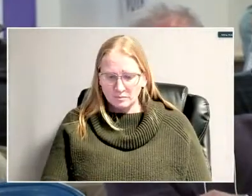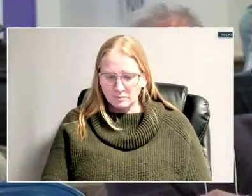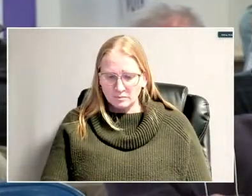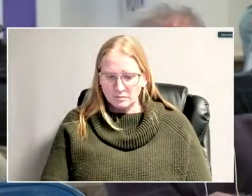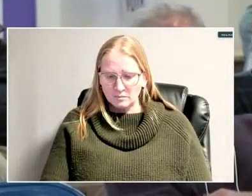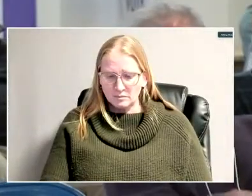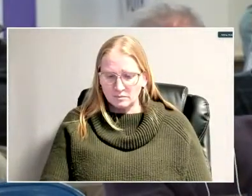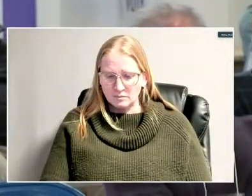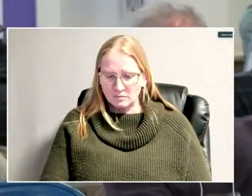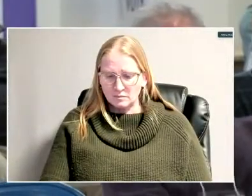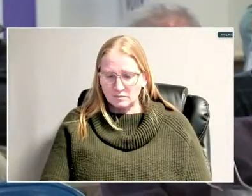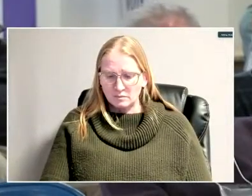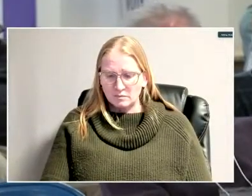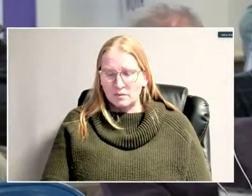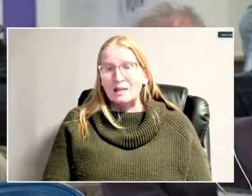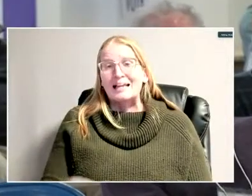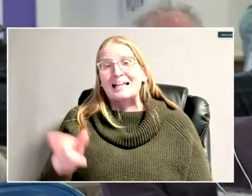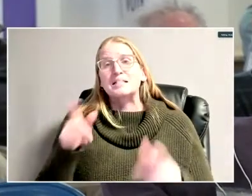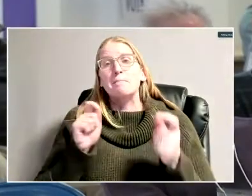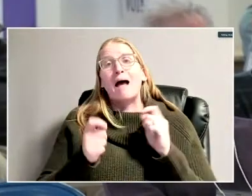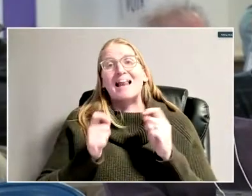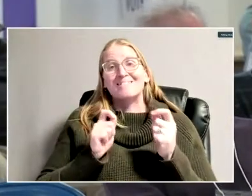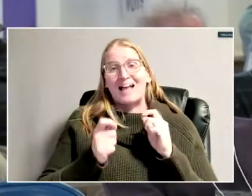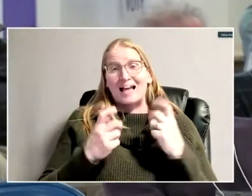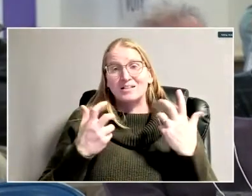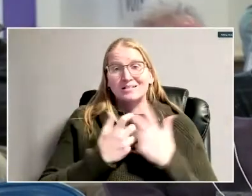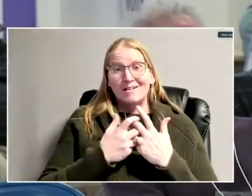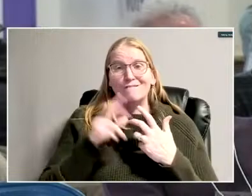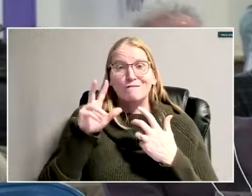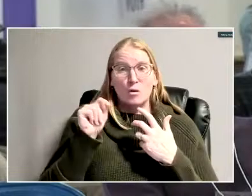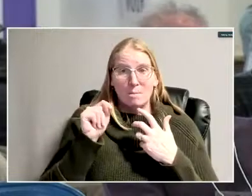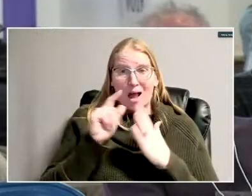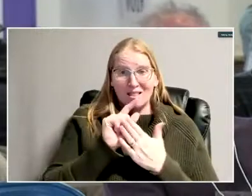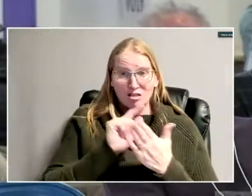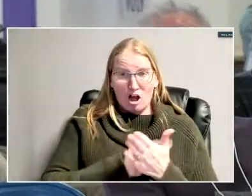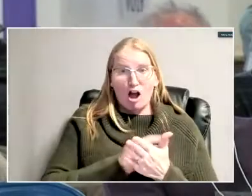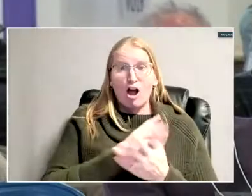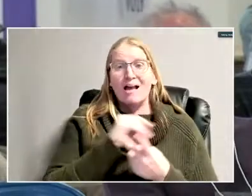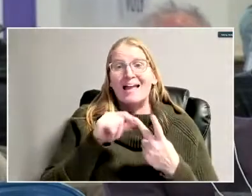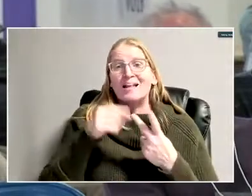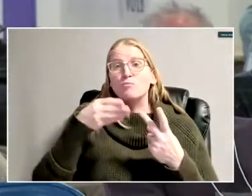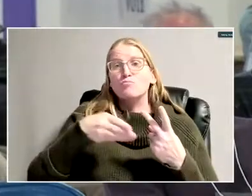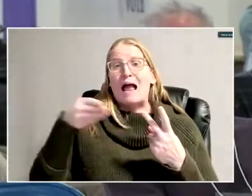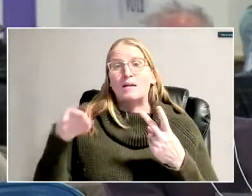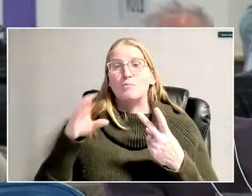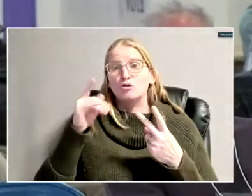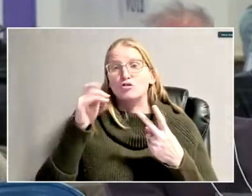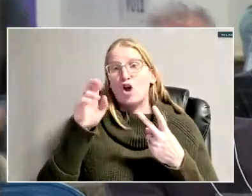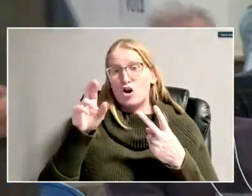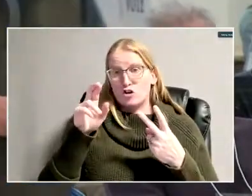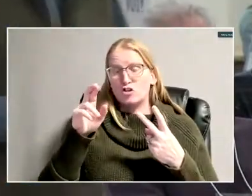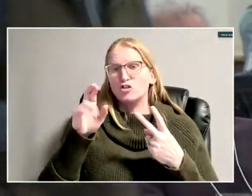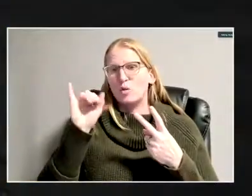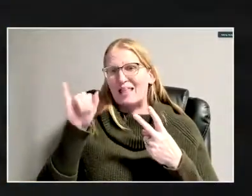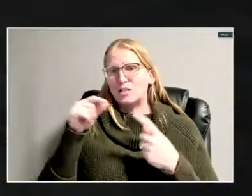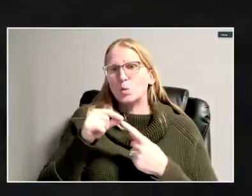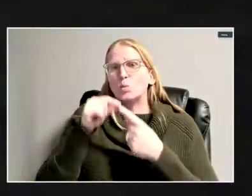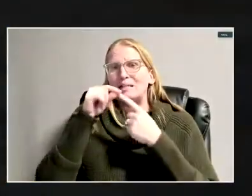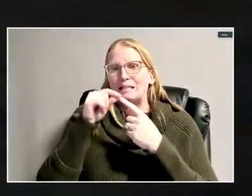Vermont state law and the ver and the bro Town Charter so it's a unique addition thank